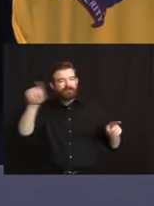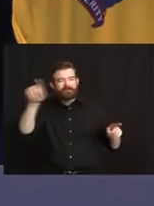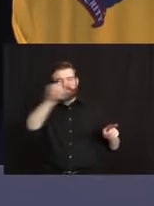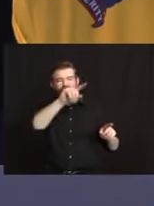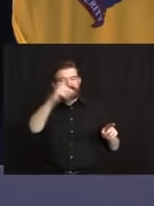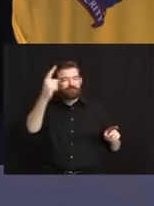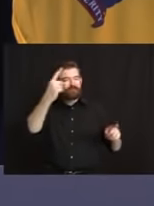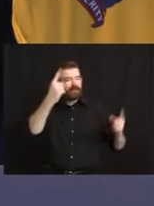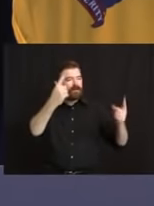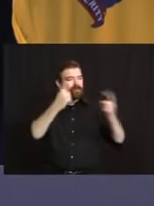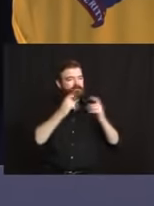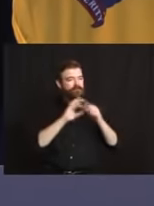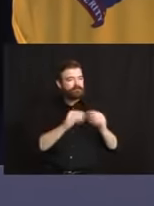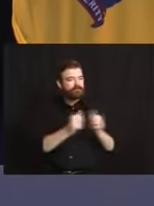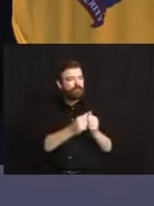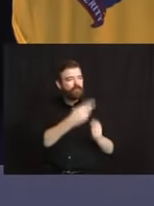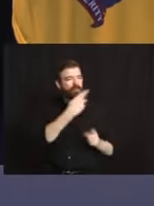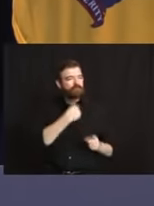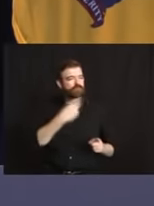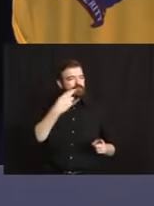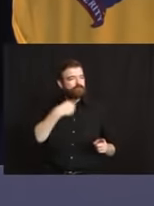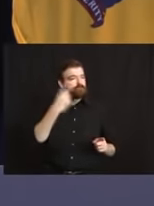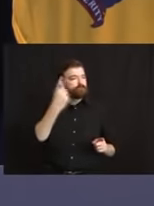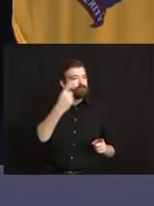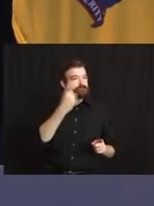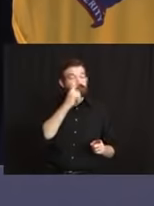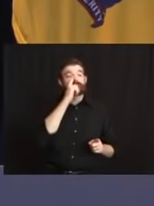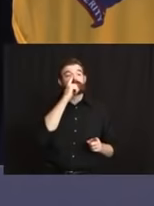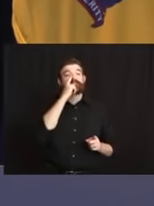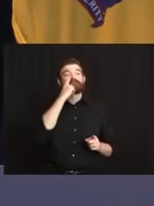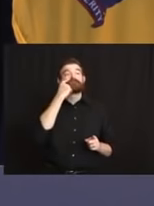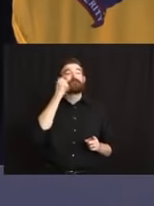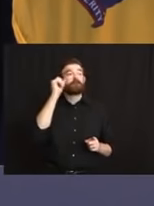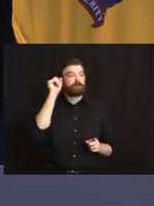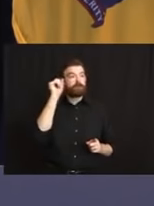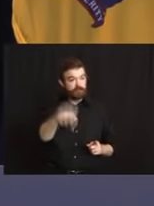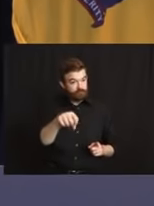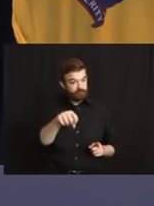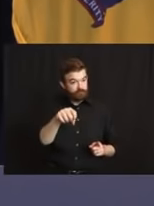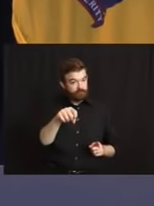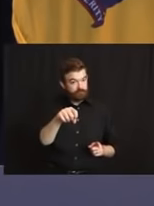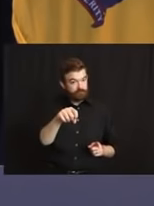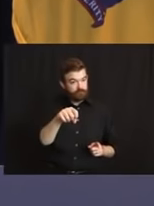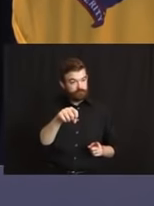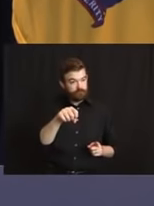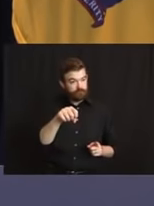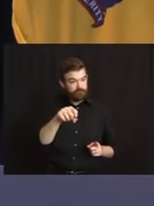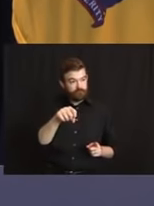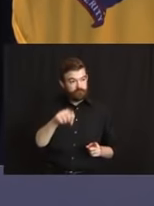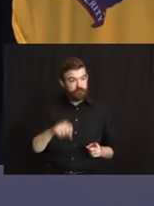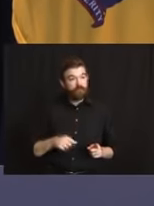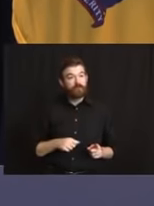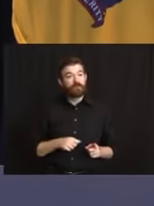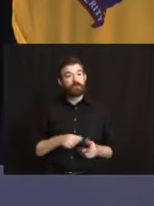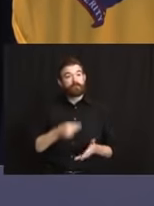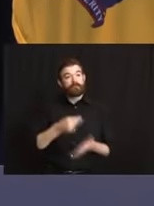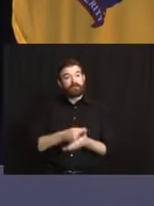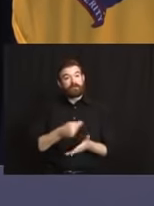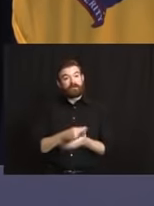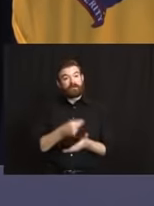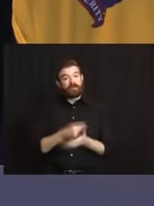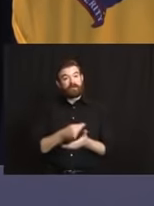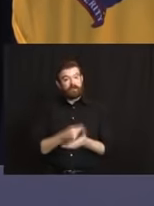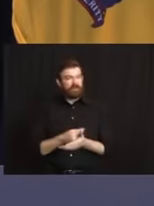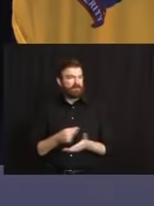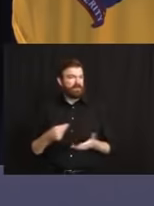back on the restaurant side. Yes, a longer runway, the money involved, et cetera. We understand that. It's